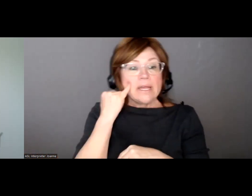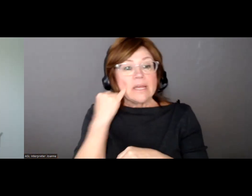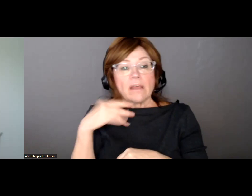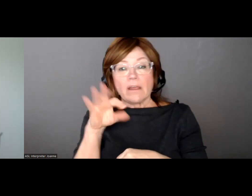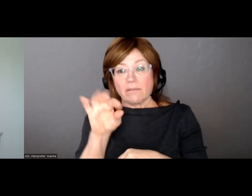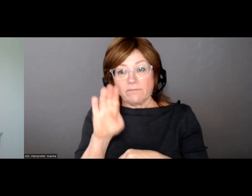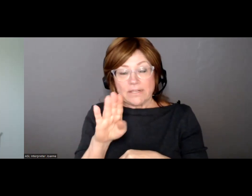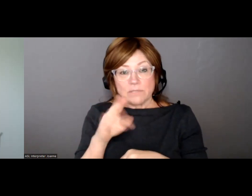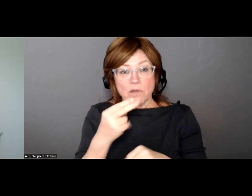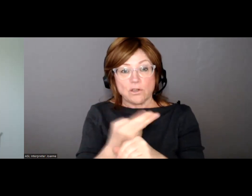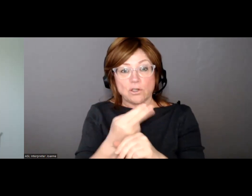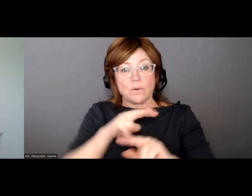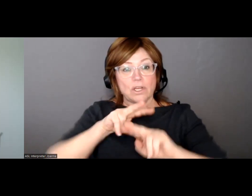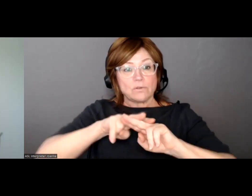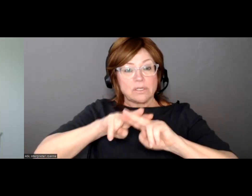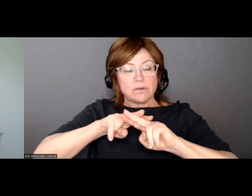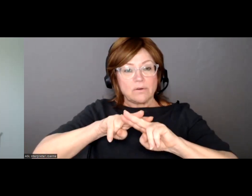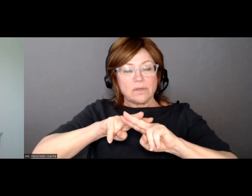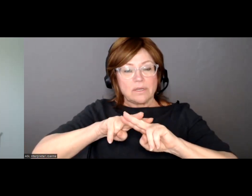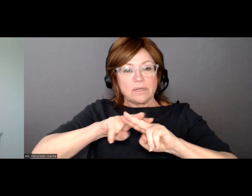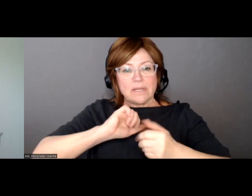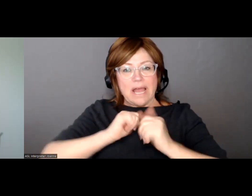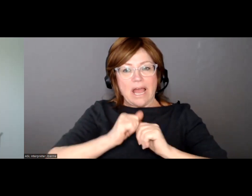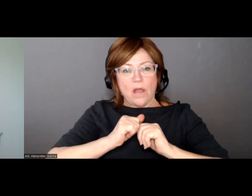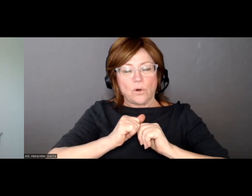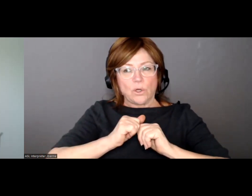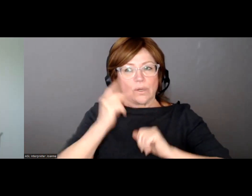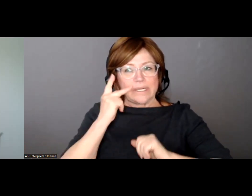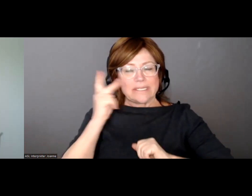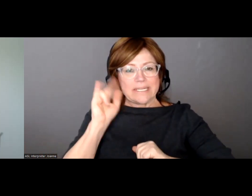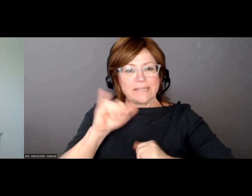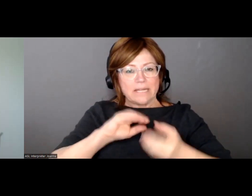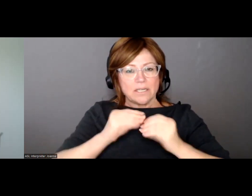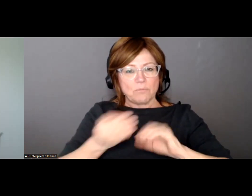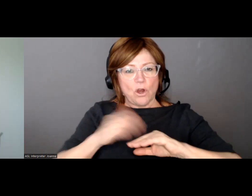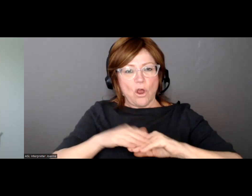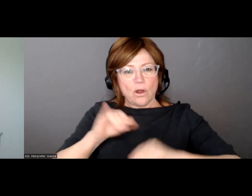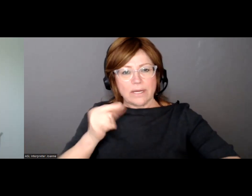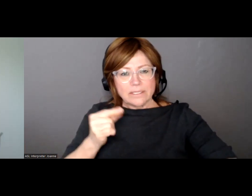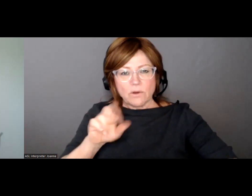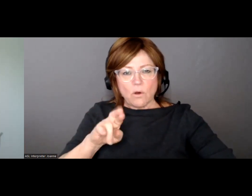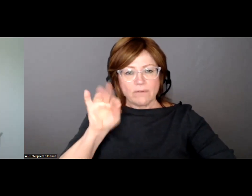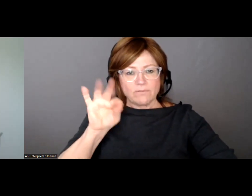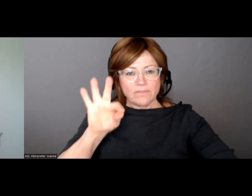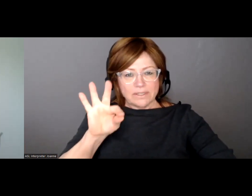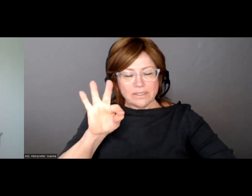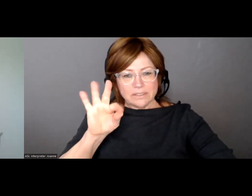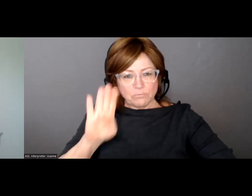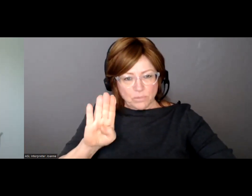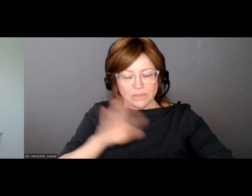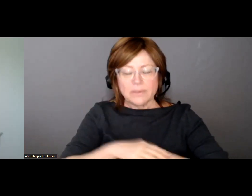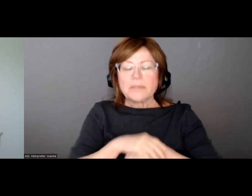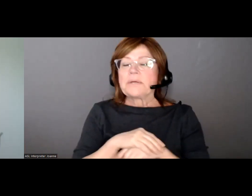like, how would you see that on Facebook or Instagram, let's say? So when